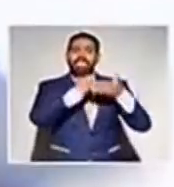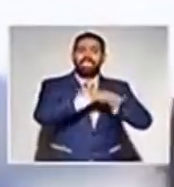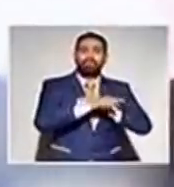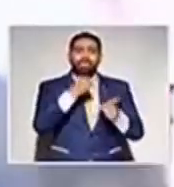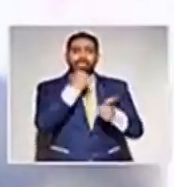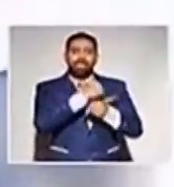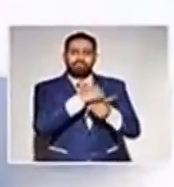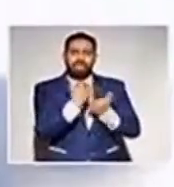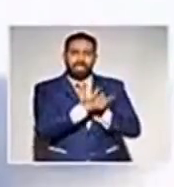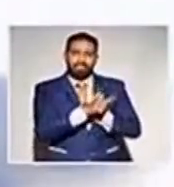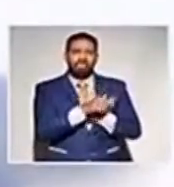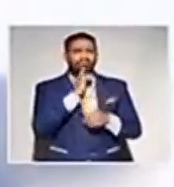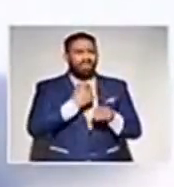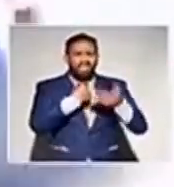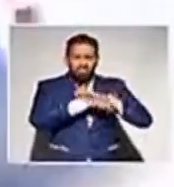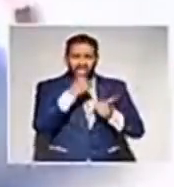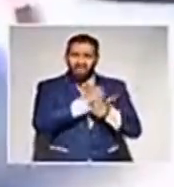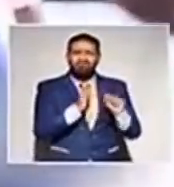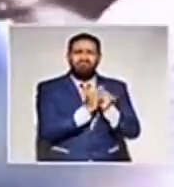cards again.